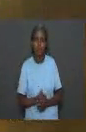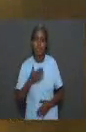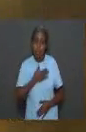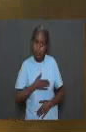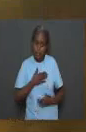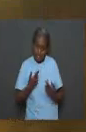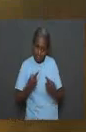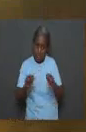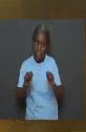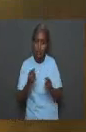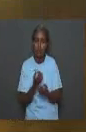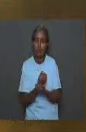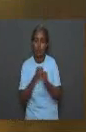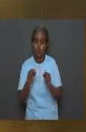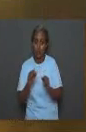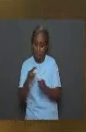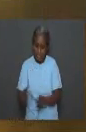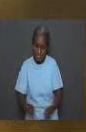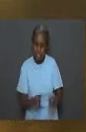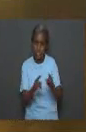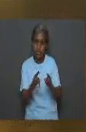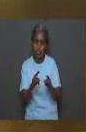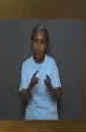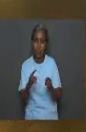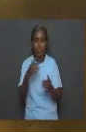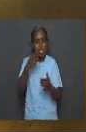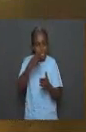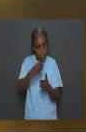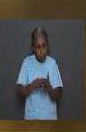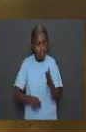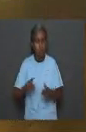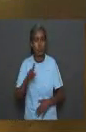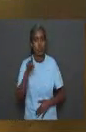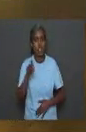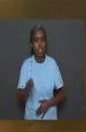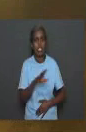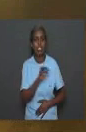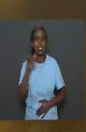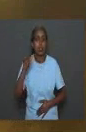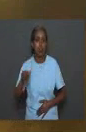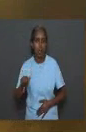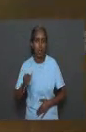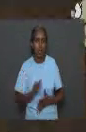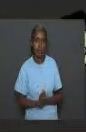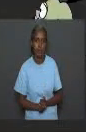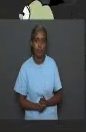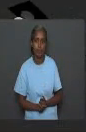Please try to solve the systems for the values of x and y.